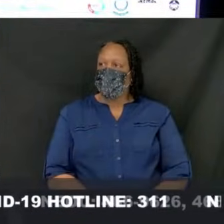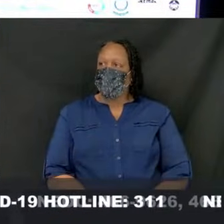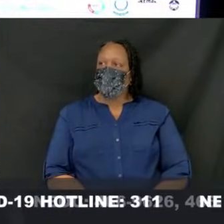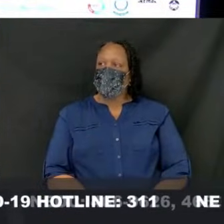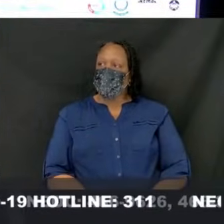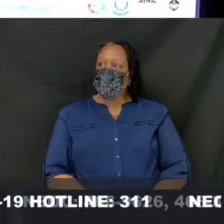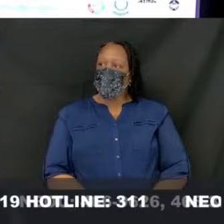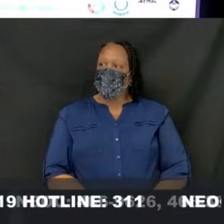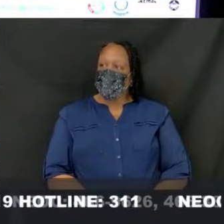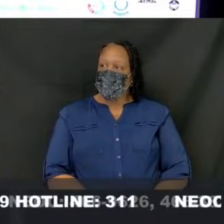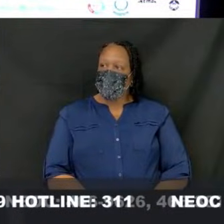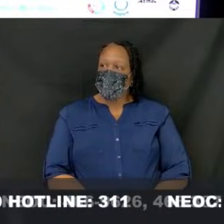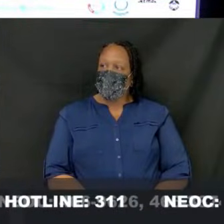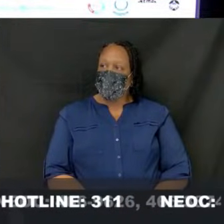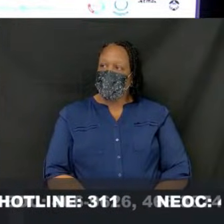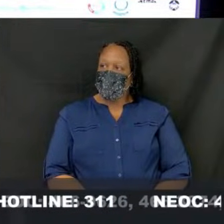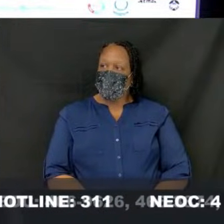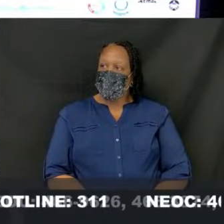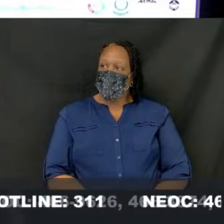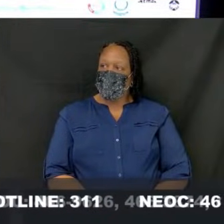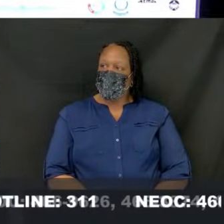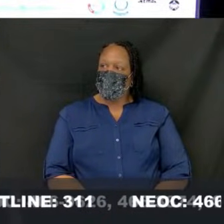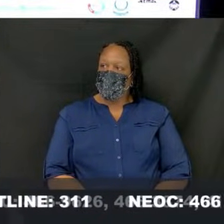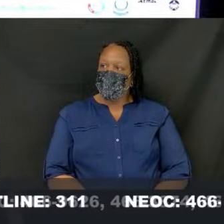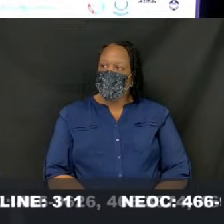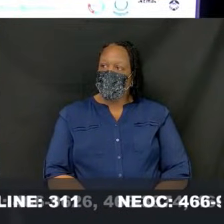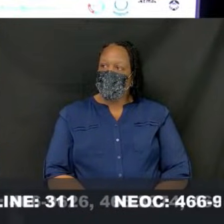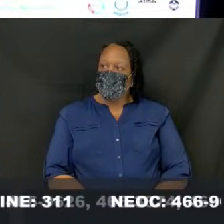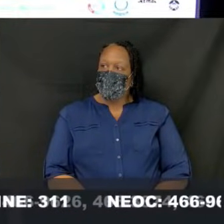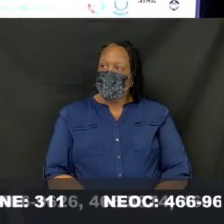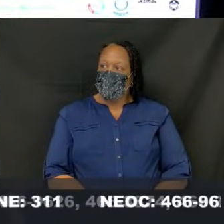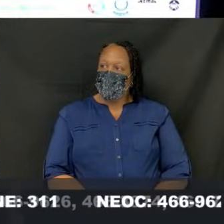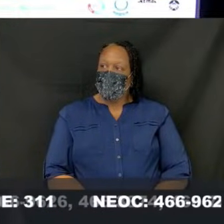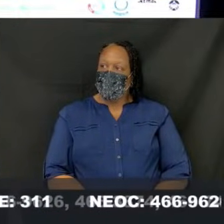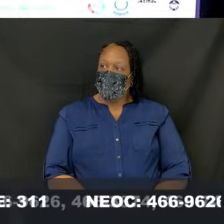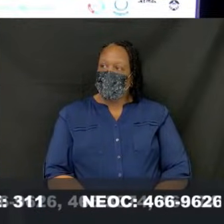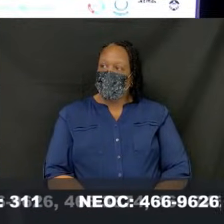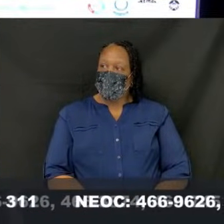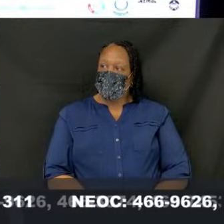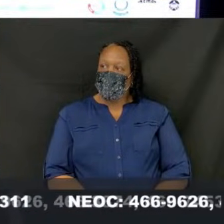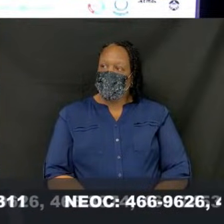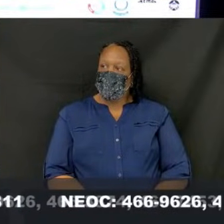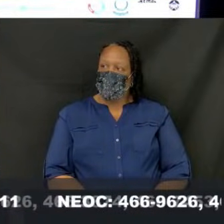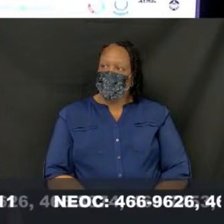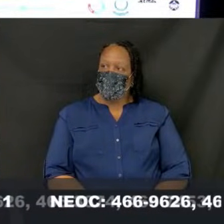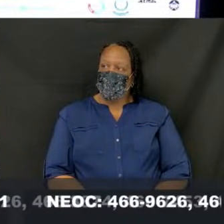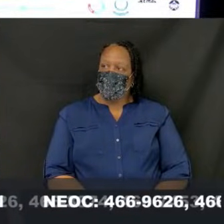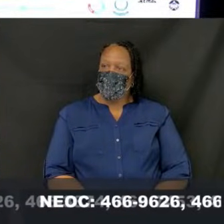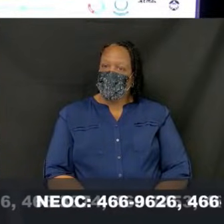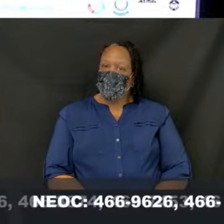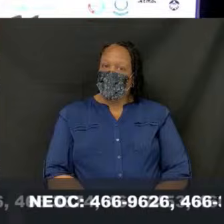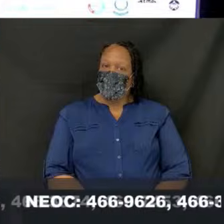of a vaccinated person catching and spreading the virus?